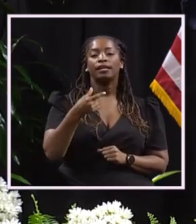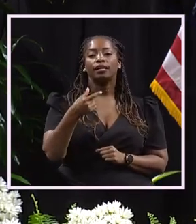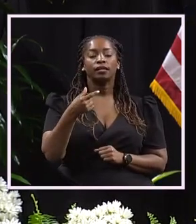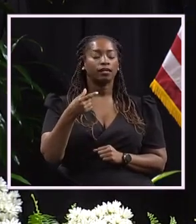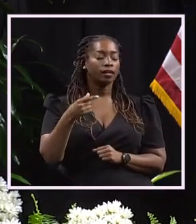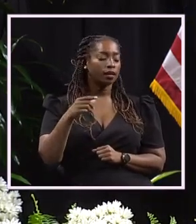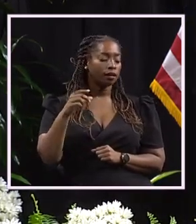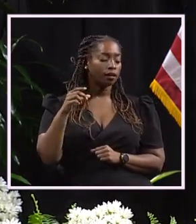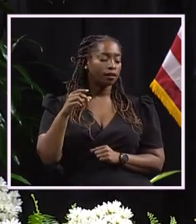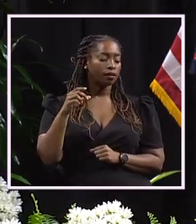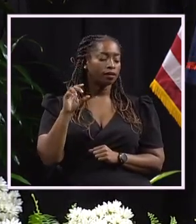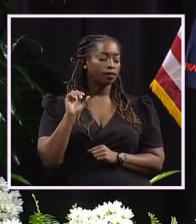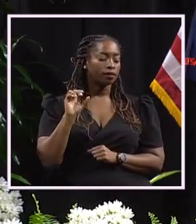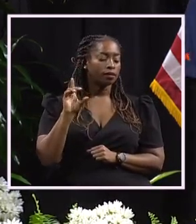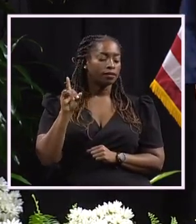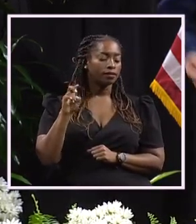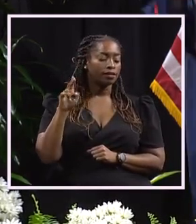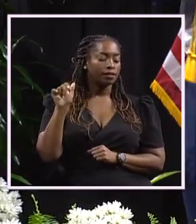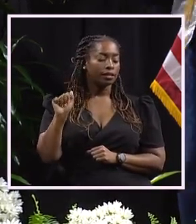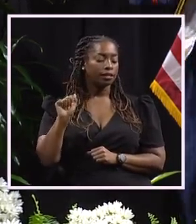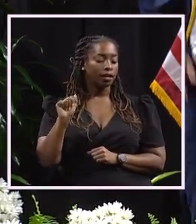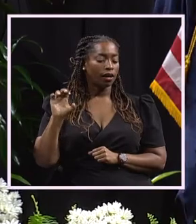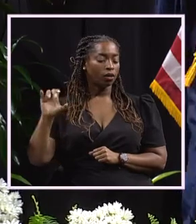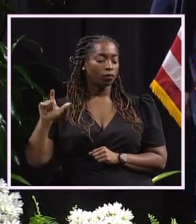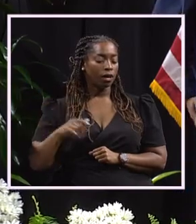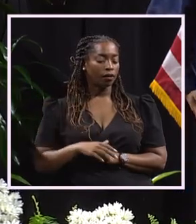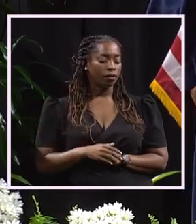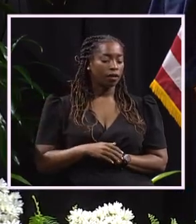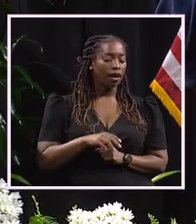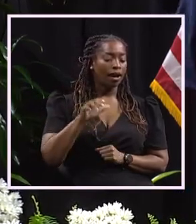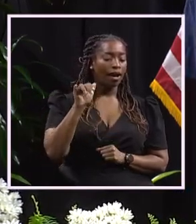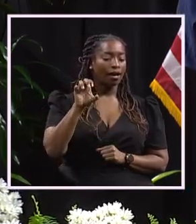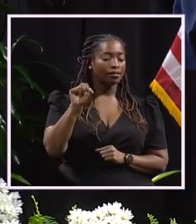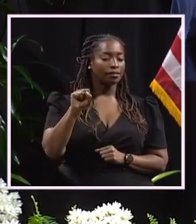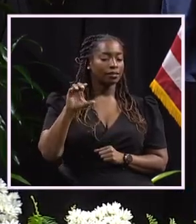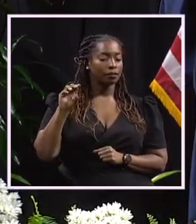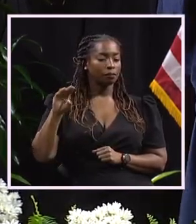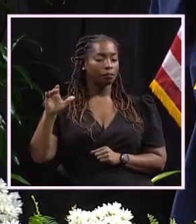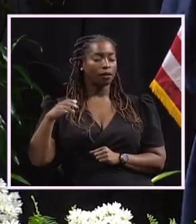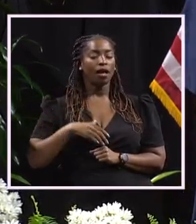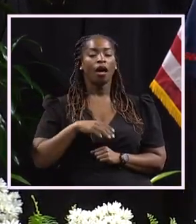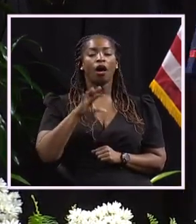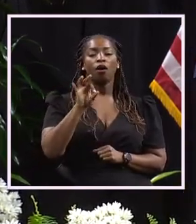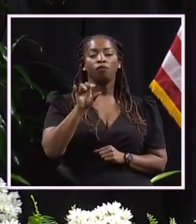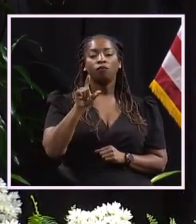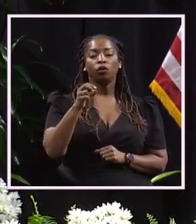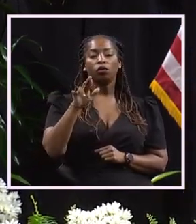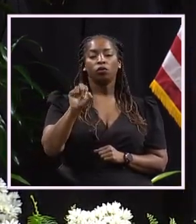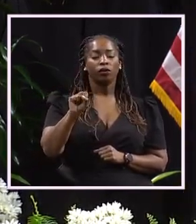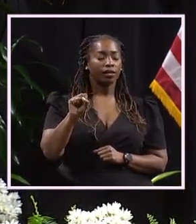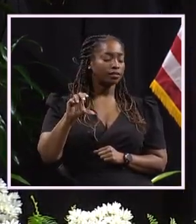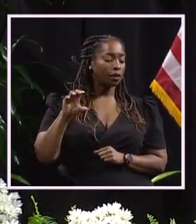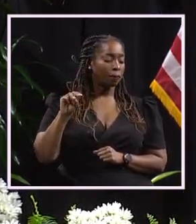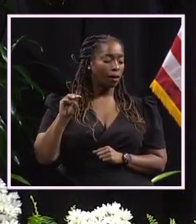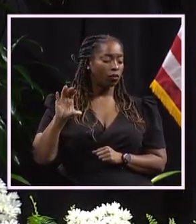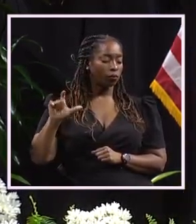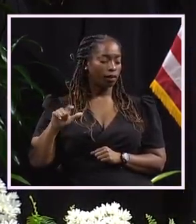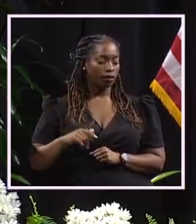Suleiman S. Aziz, magna cum laude. Daphne Flores, magna cum laude.